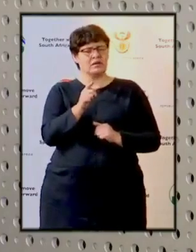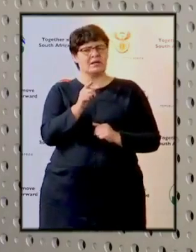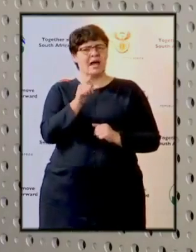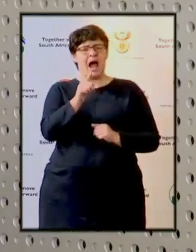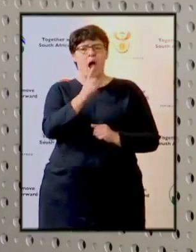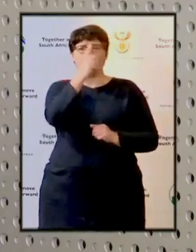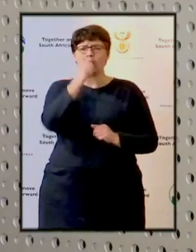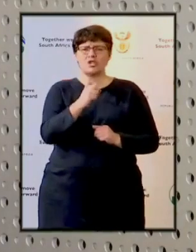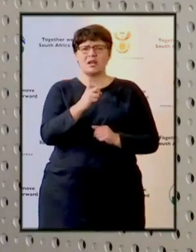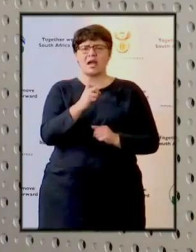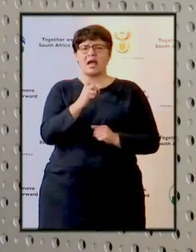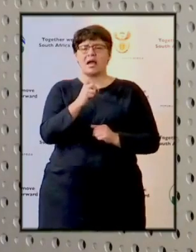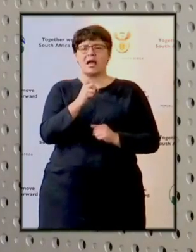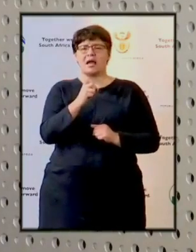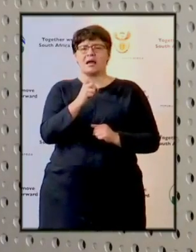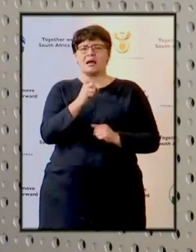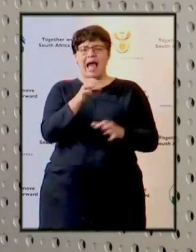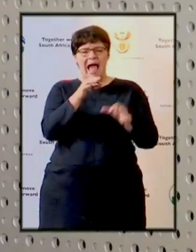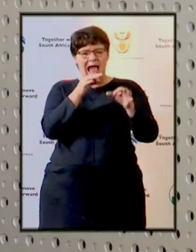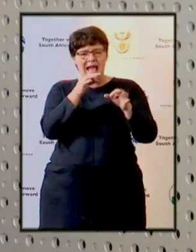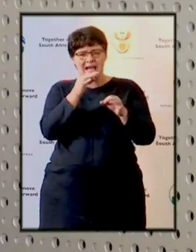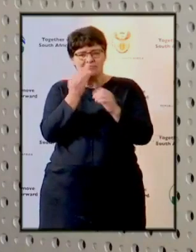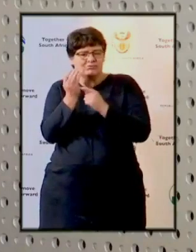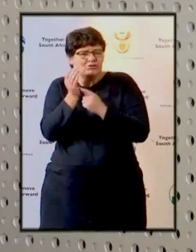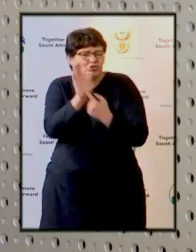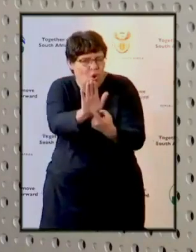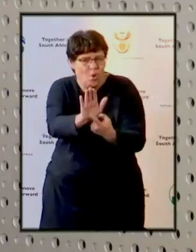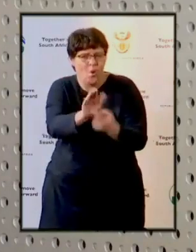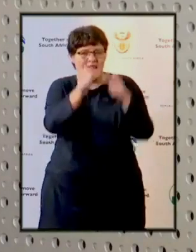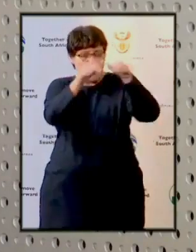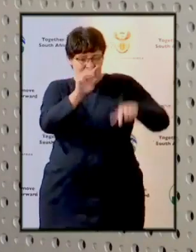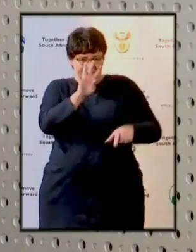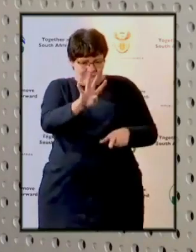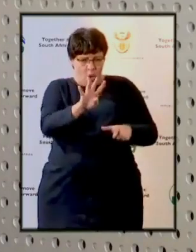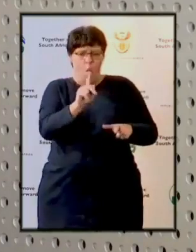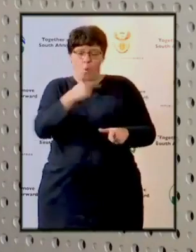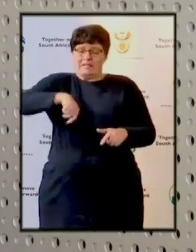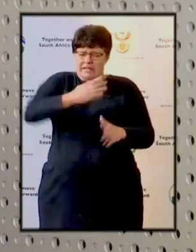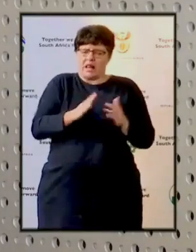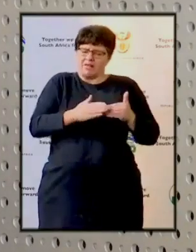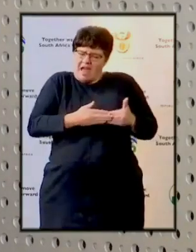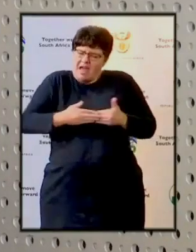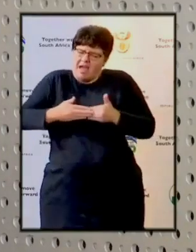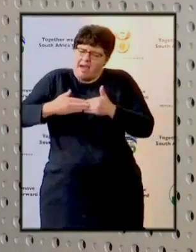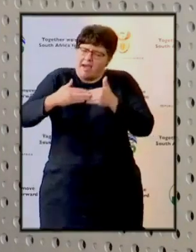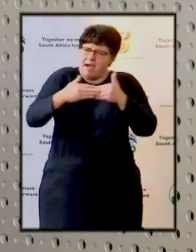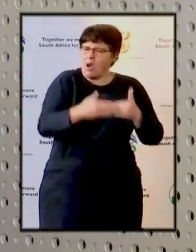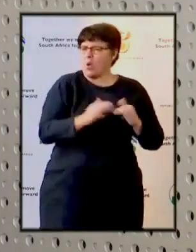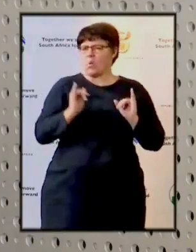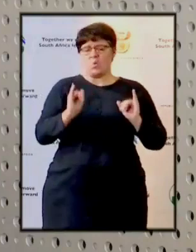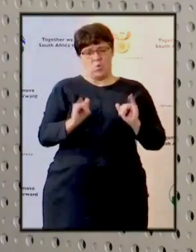that question underlines the caution that we express with level 4. We can't have